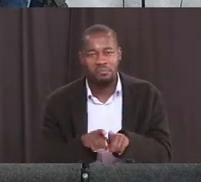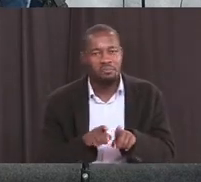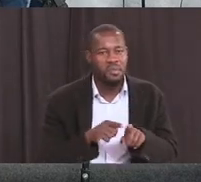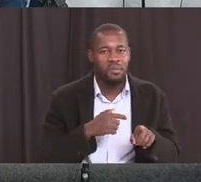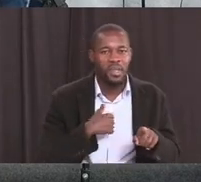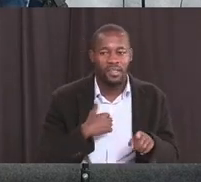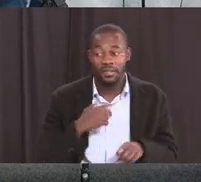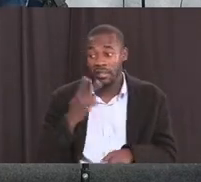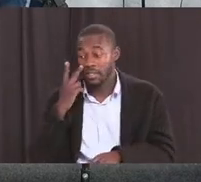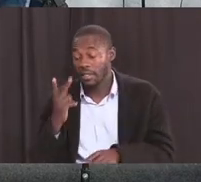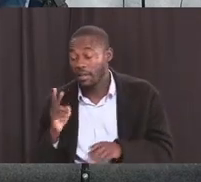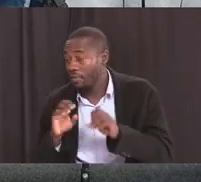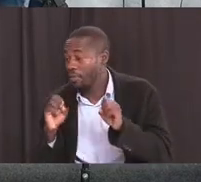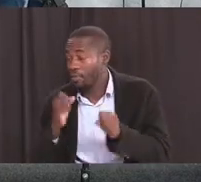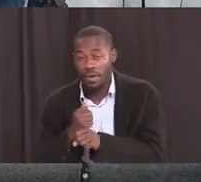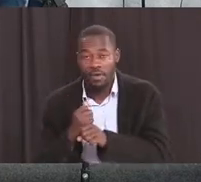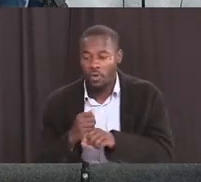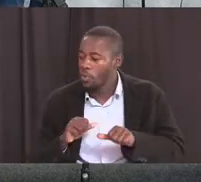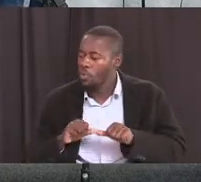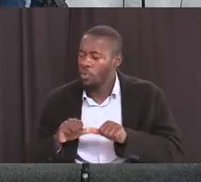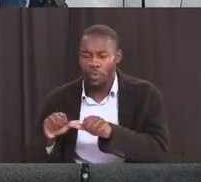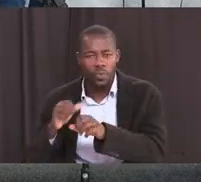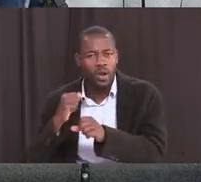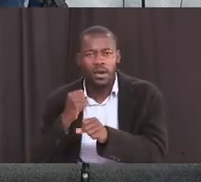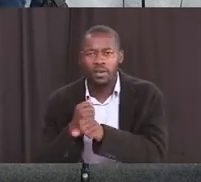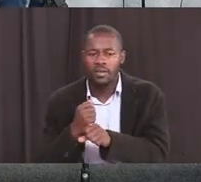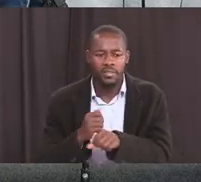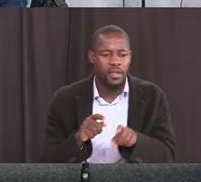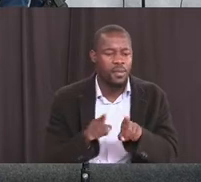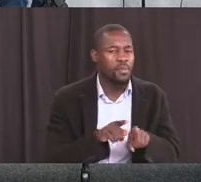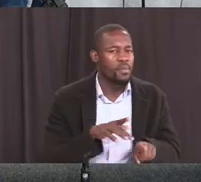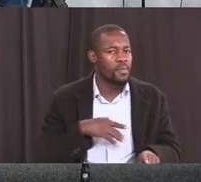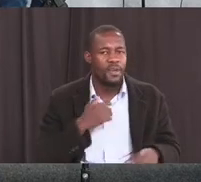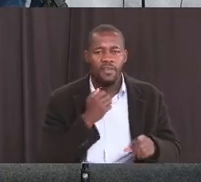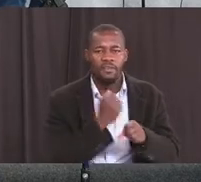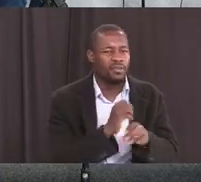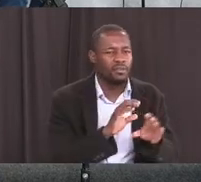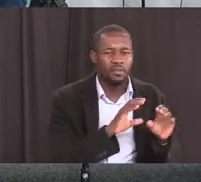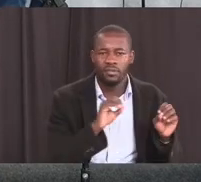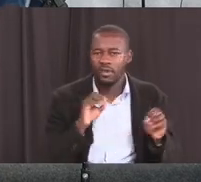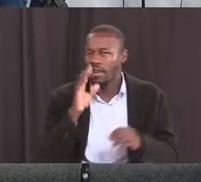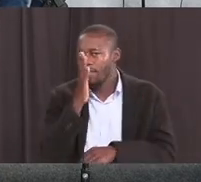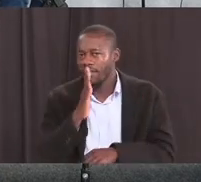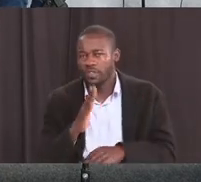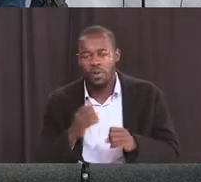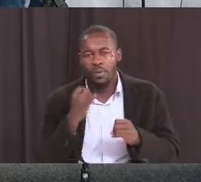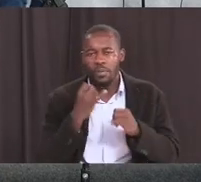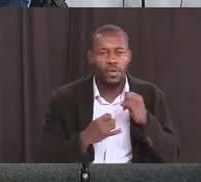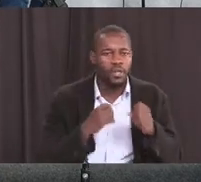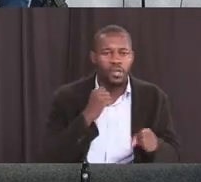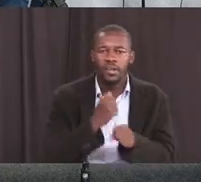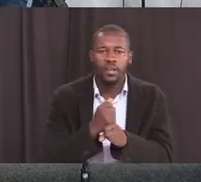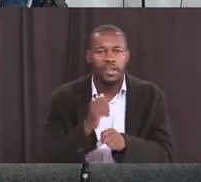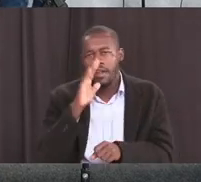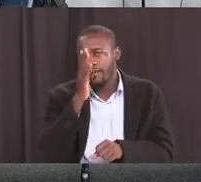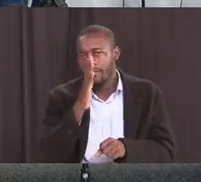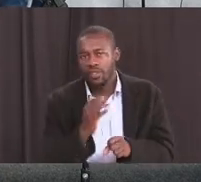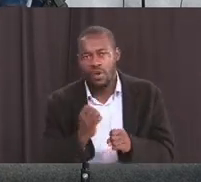see it, you're working. Even when I don't feel it, you're working. You never stop